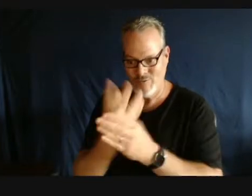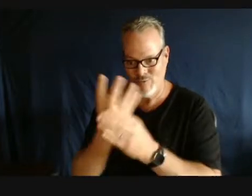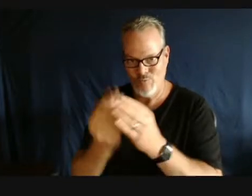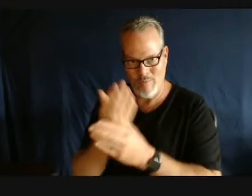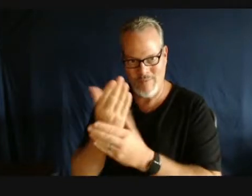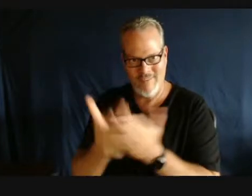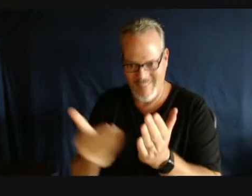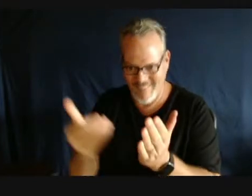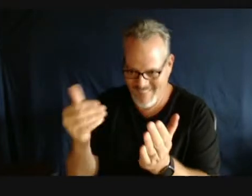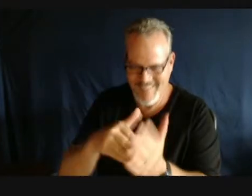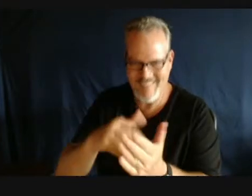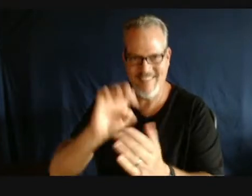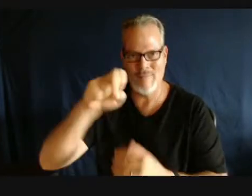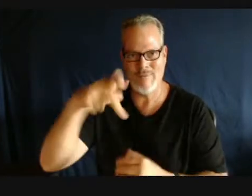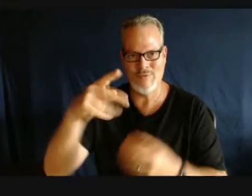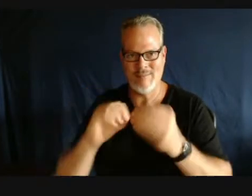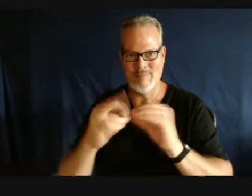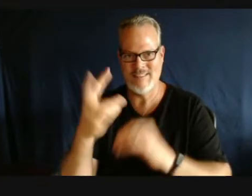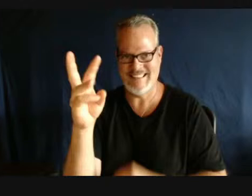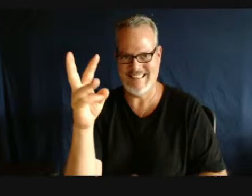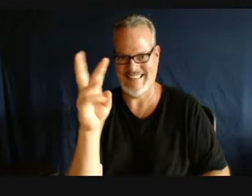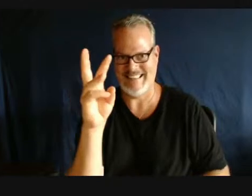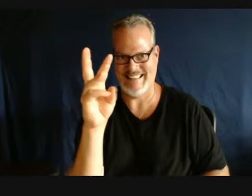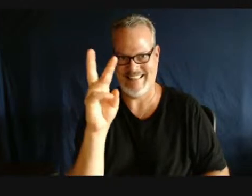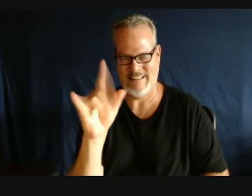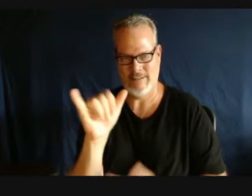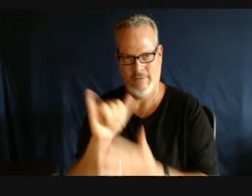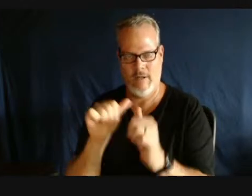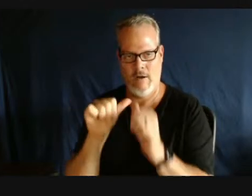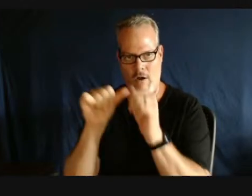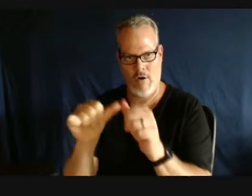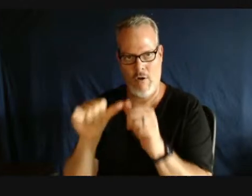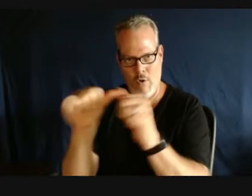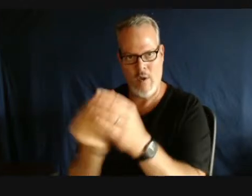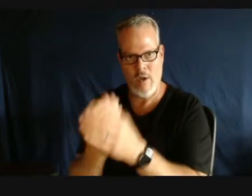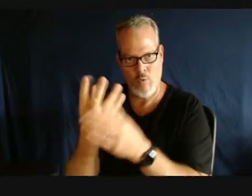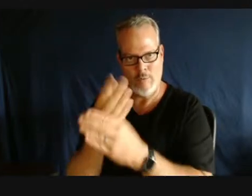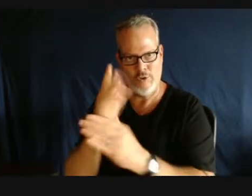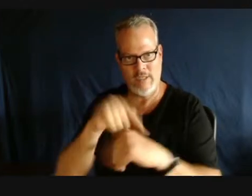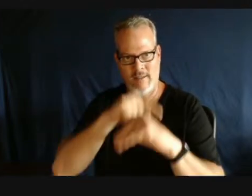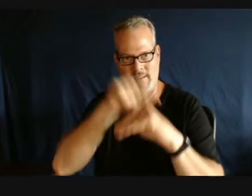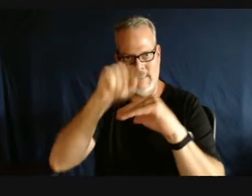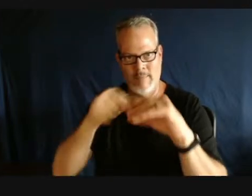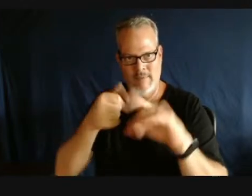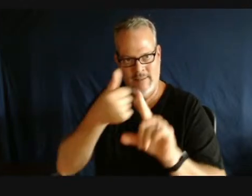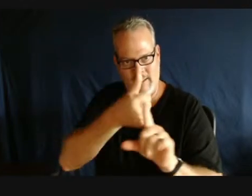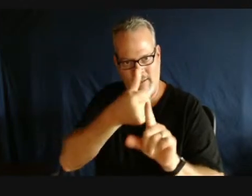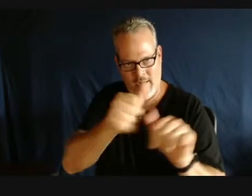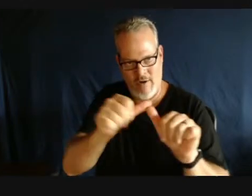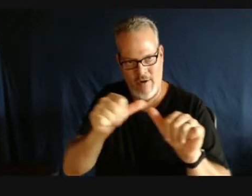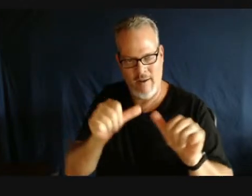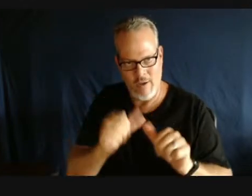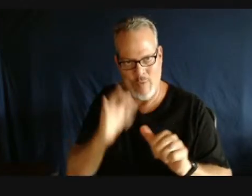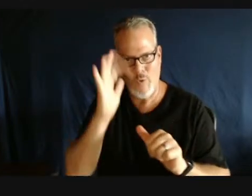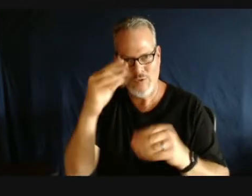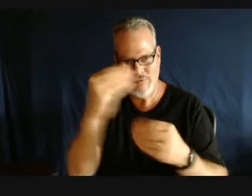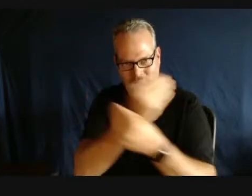episode, number 16 of its ongoing summit eruption. So we will recap that and try to offer some